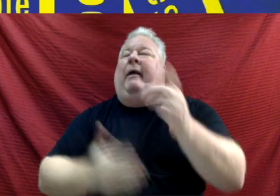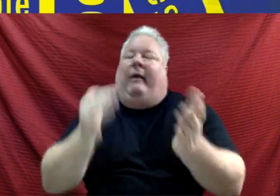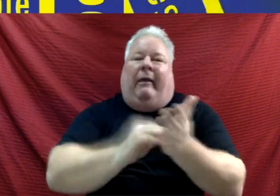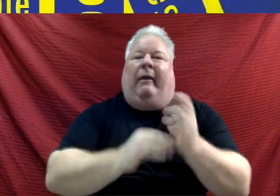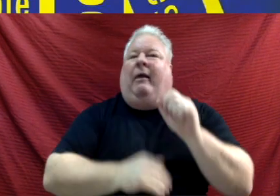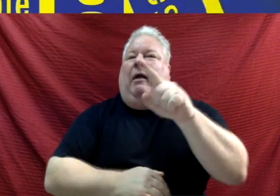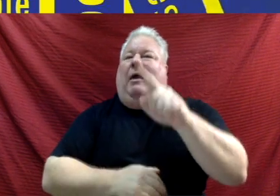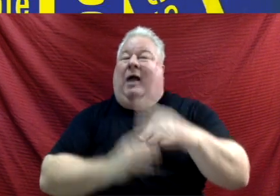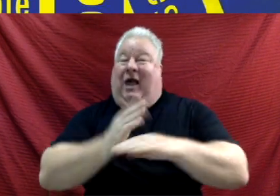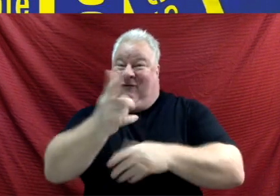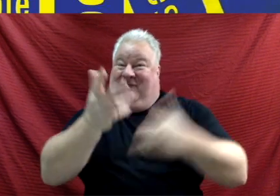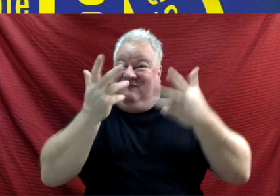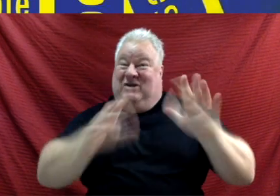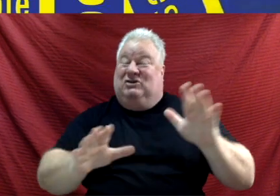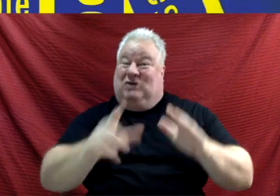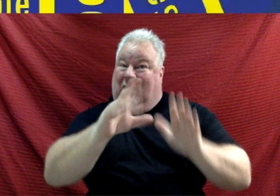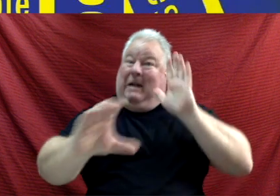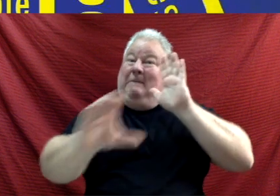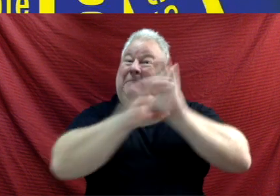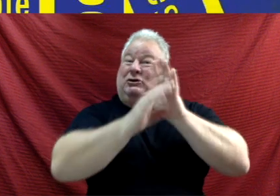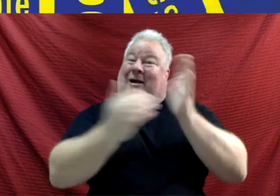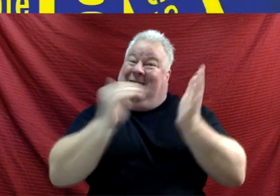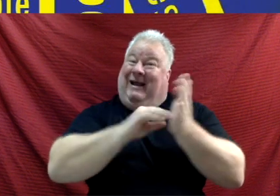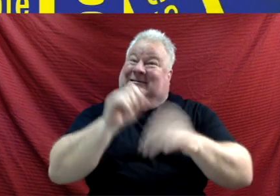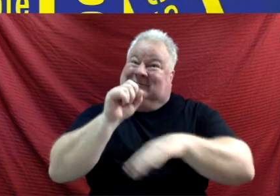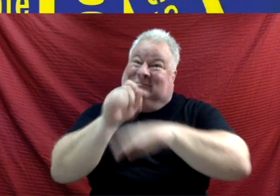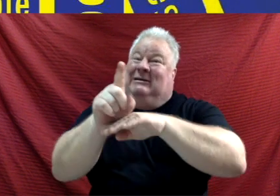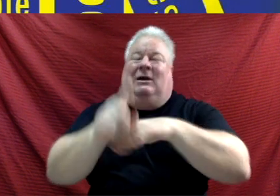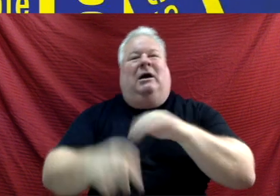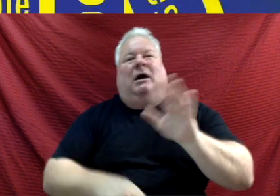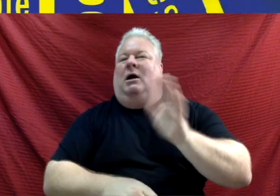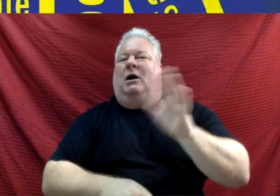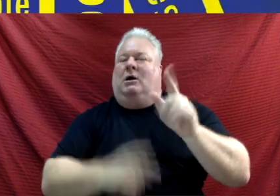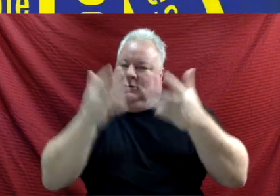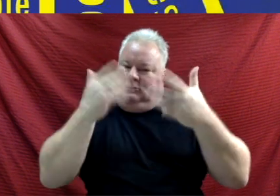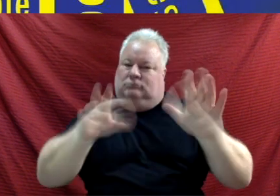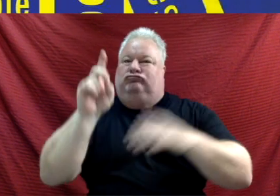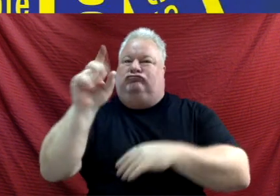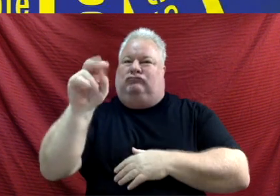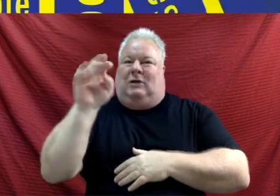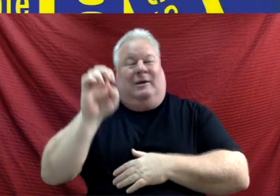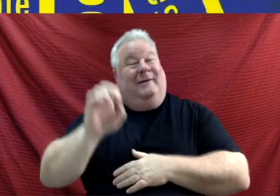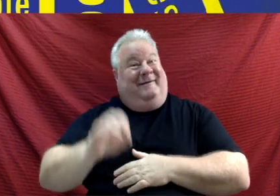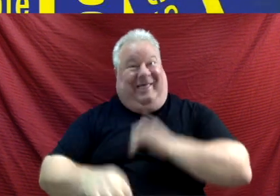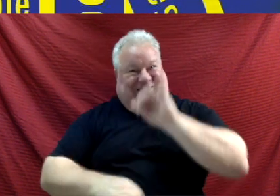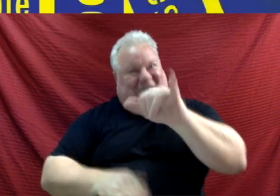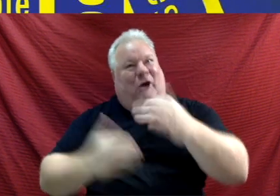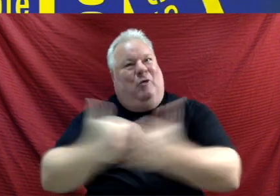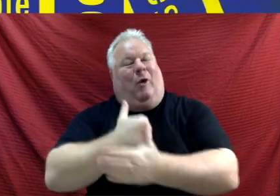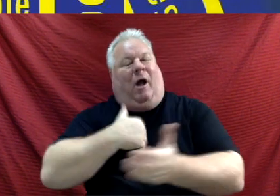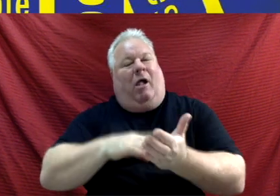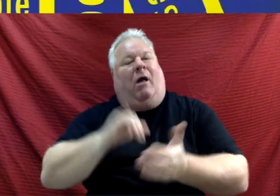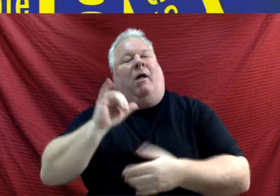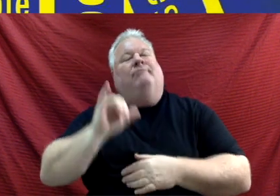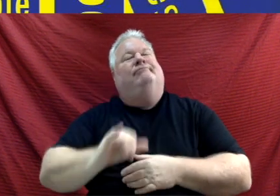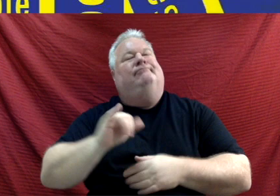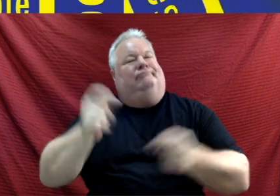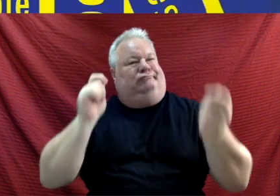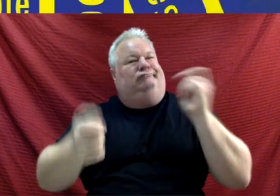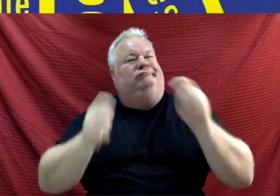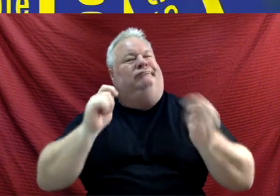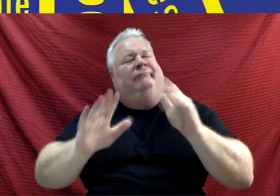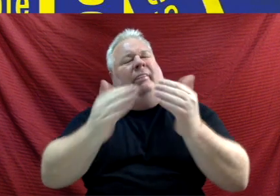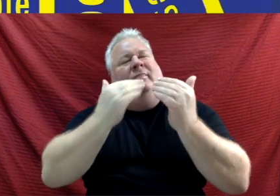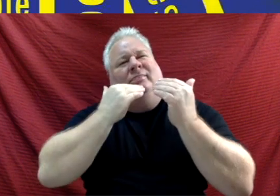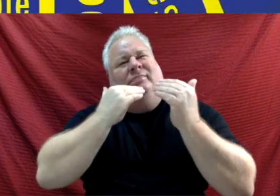submit a replacement picture if the mission has been complete. I learned a lot this week, and I